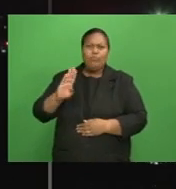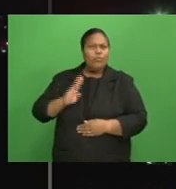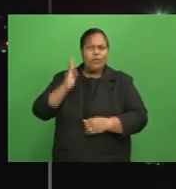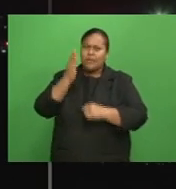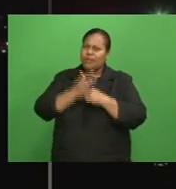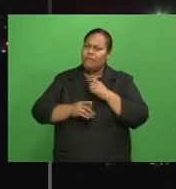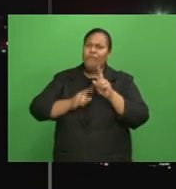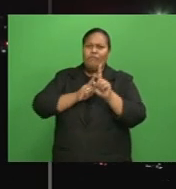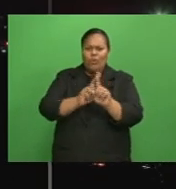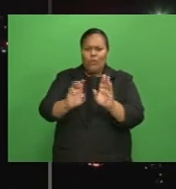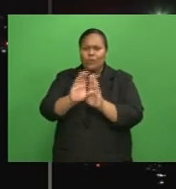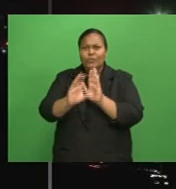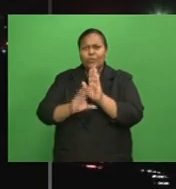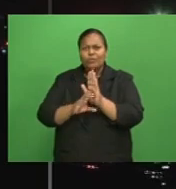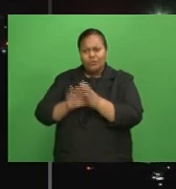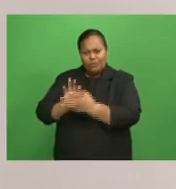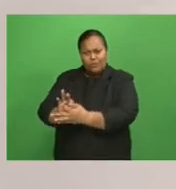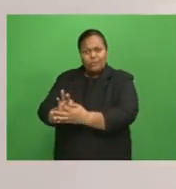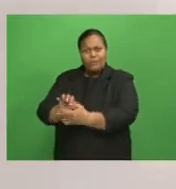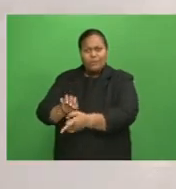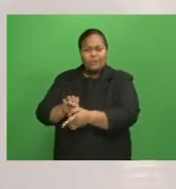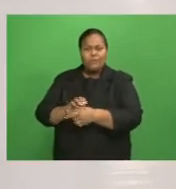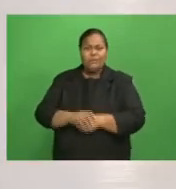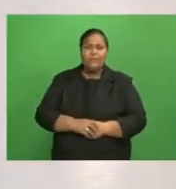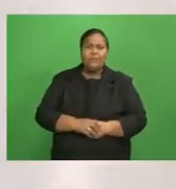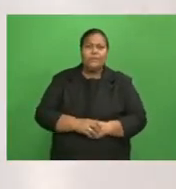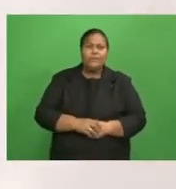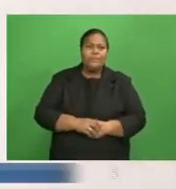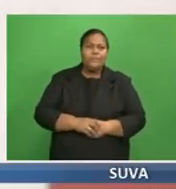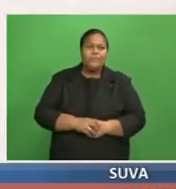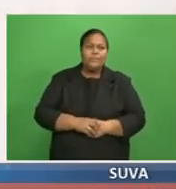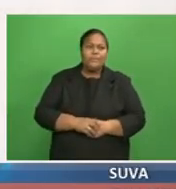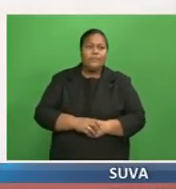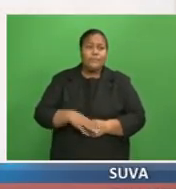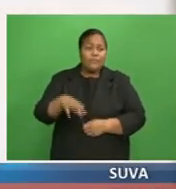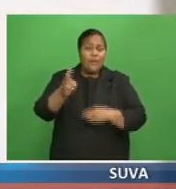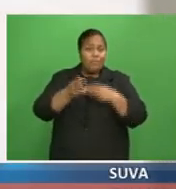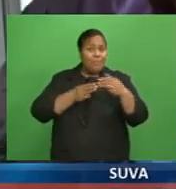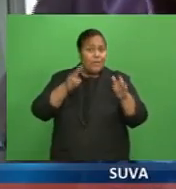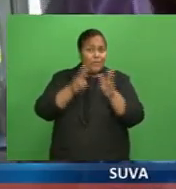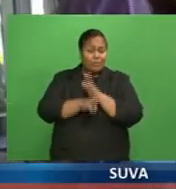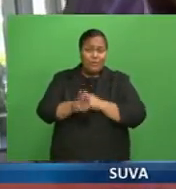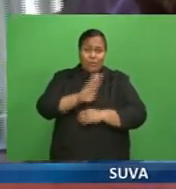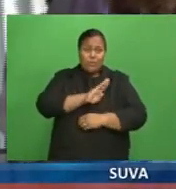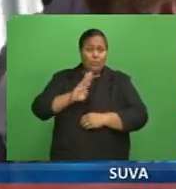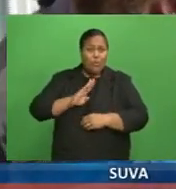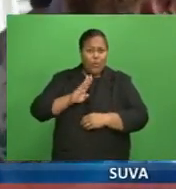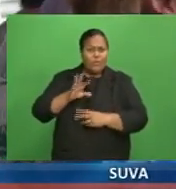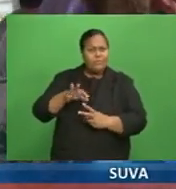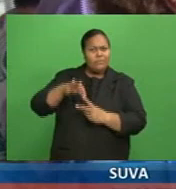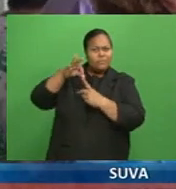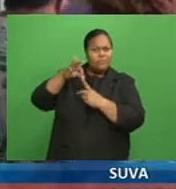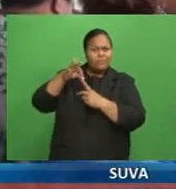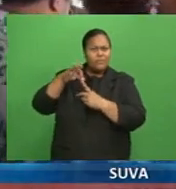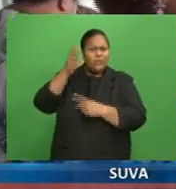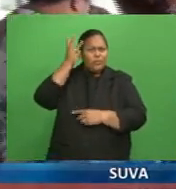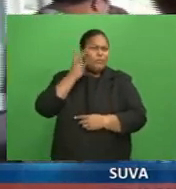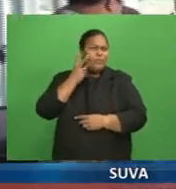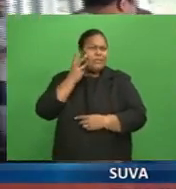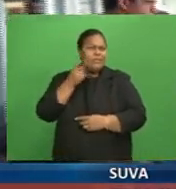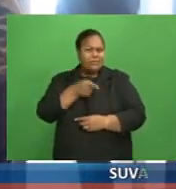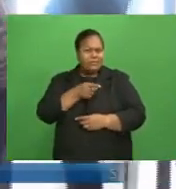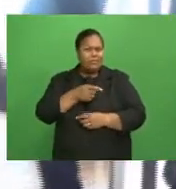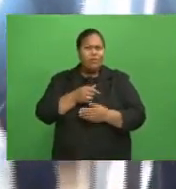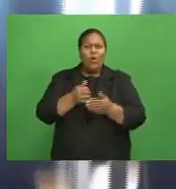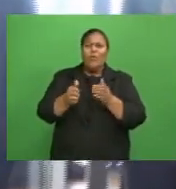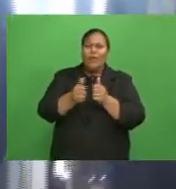own constitution. The Management Board appointed Emile Duituturanga as Acting General Secretary, but it